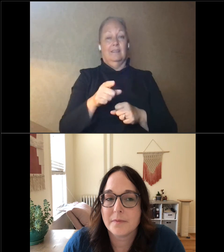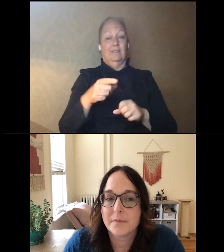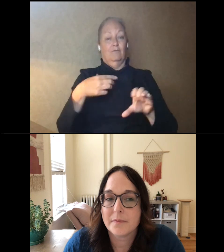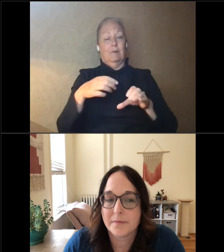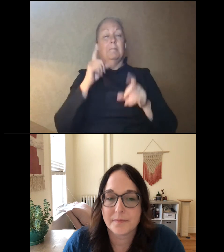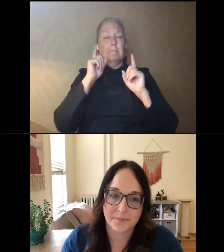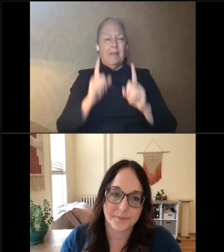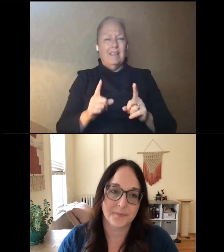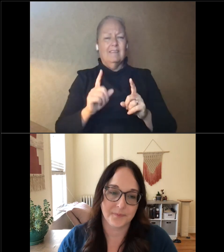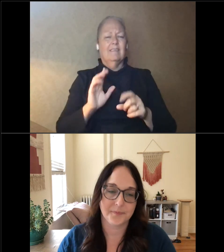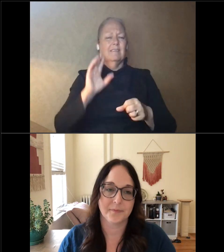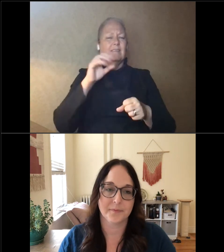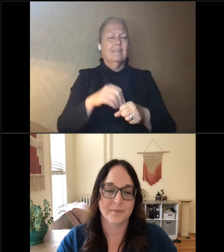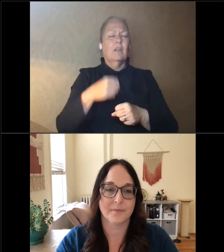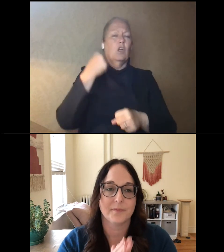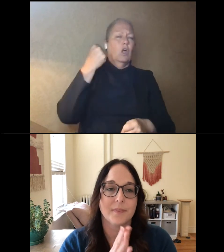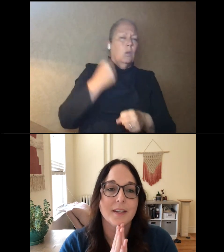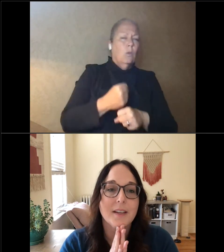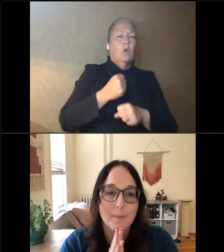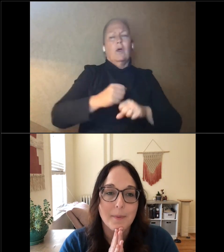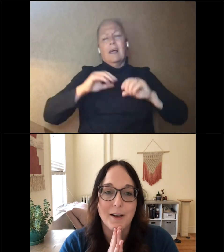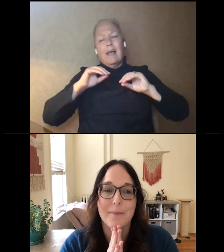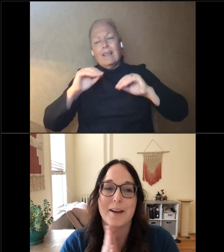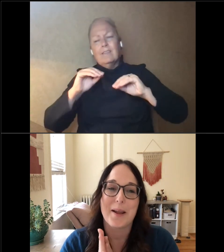all workforce education efforts.